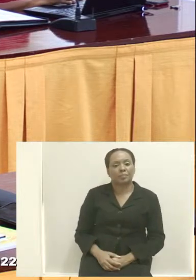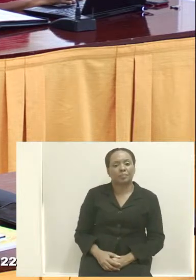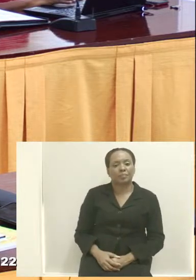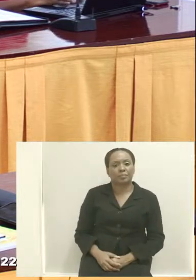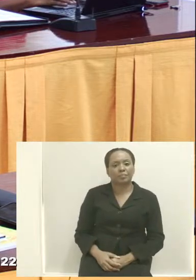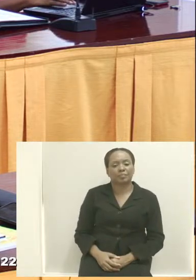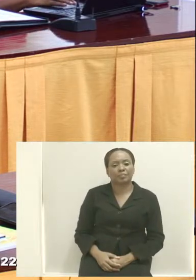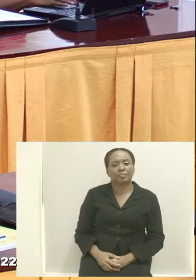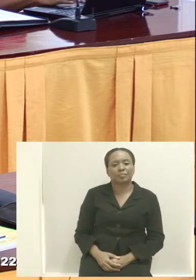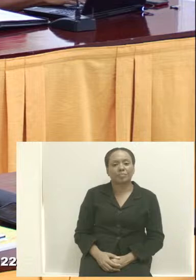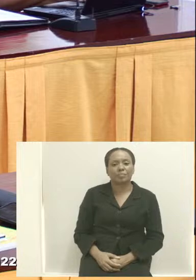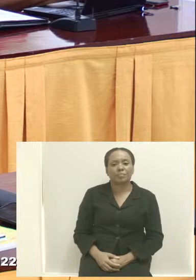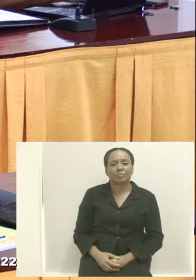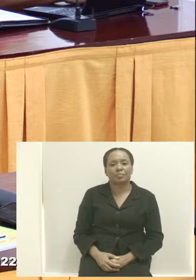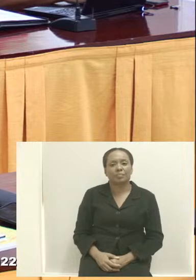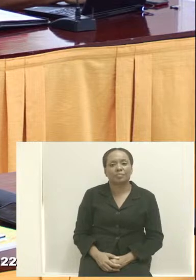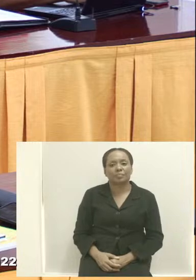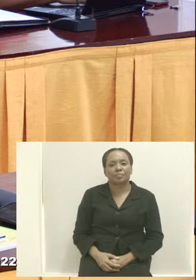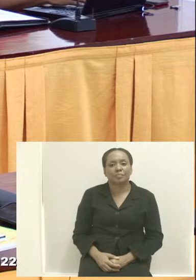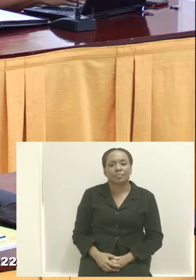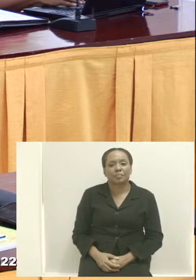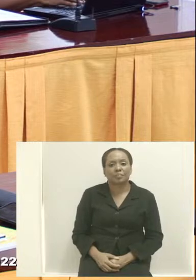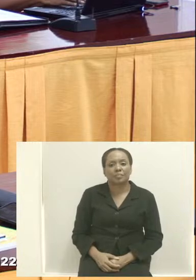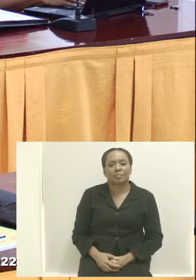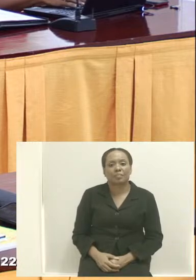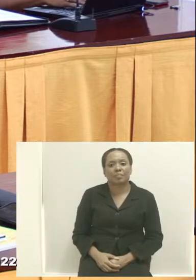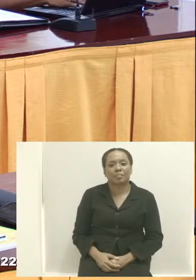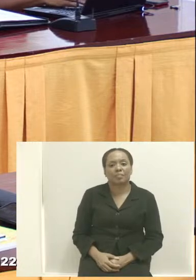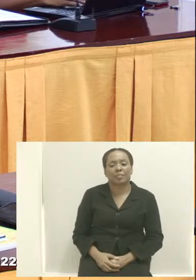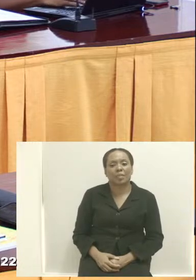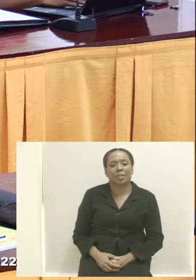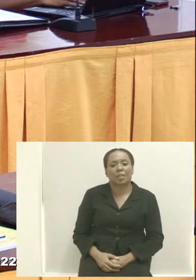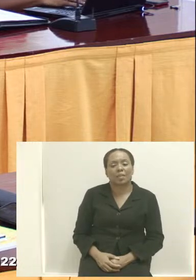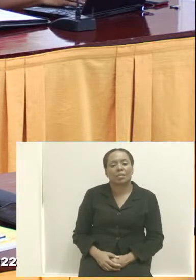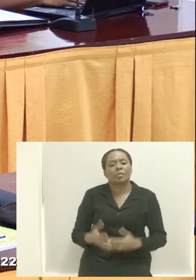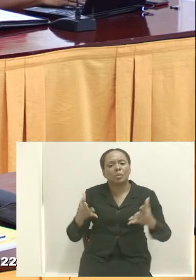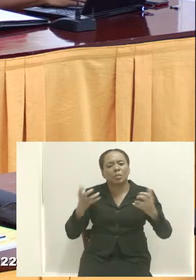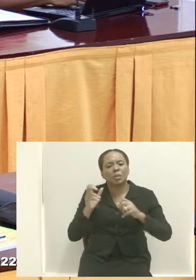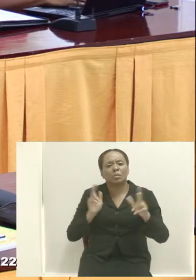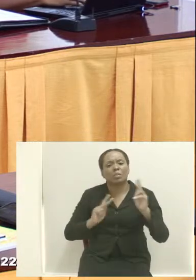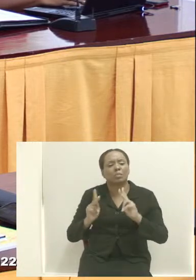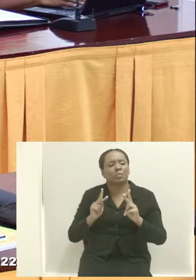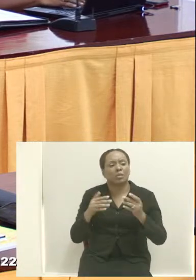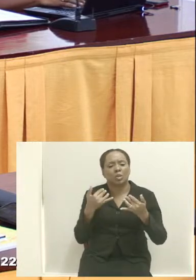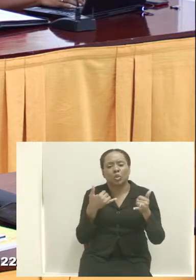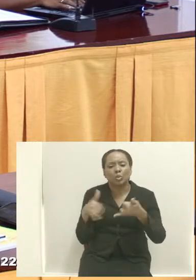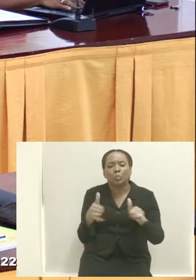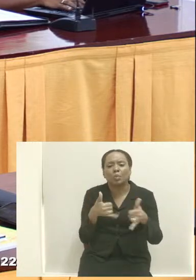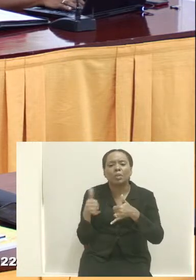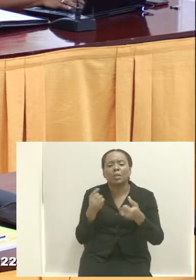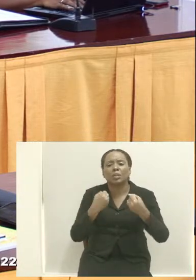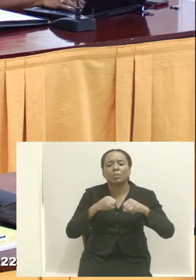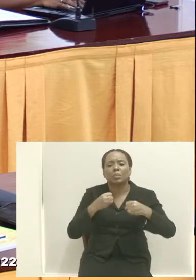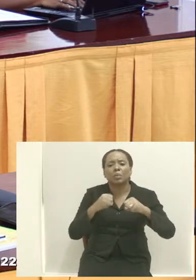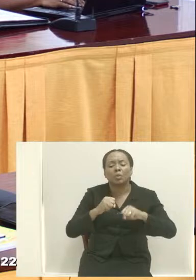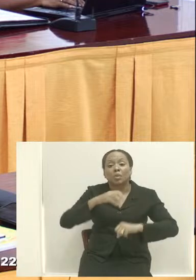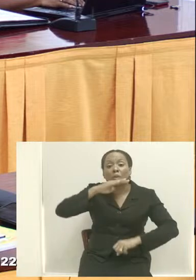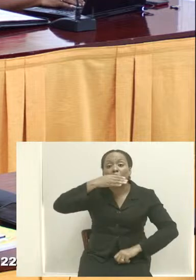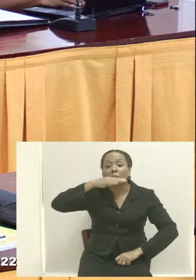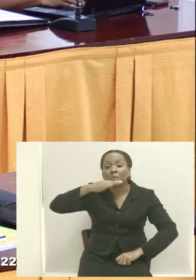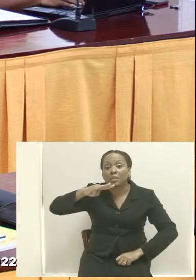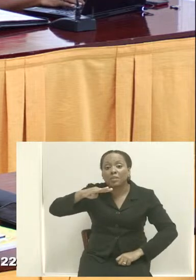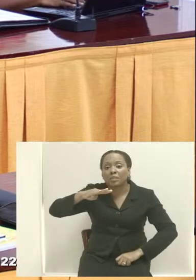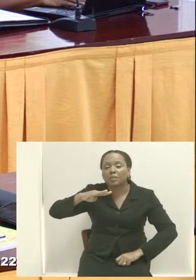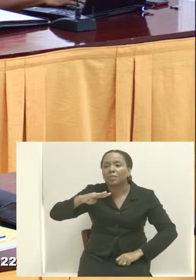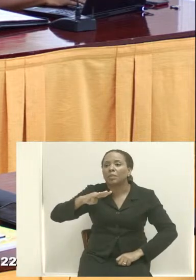to play sports, ma'am, competitively on beaches is big business around the world. I think very often Barbadians don't recognize this.